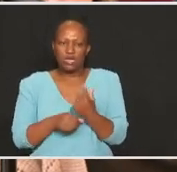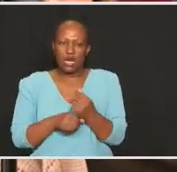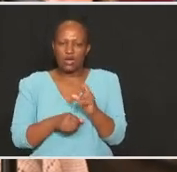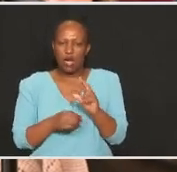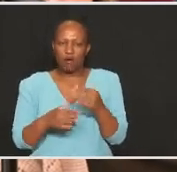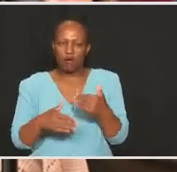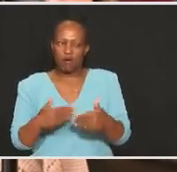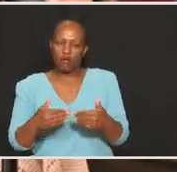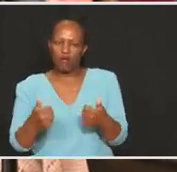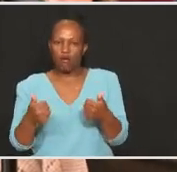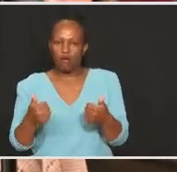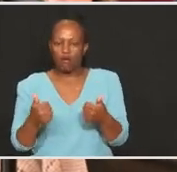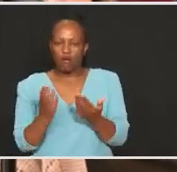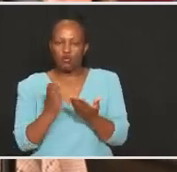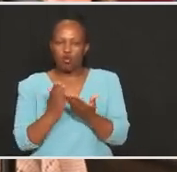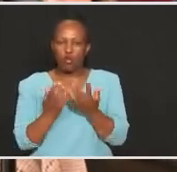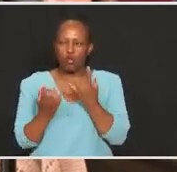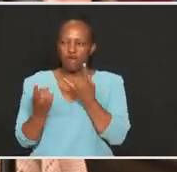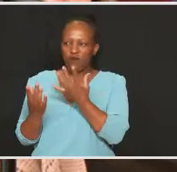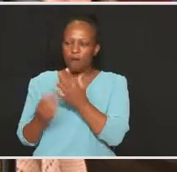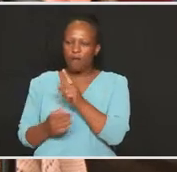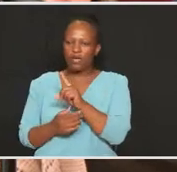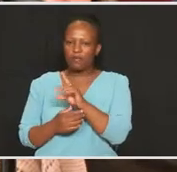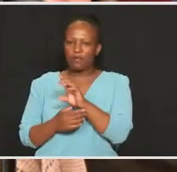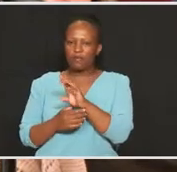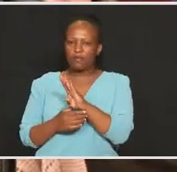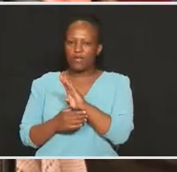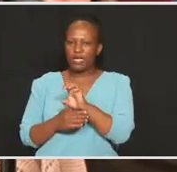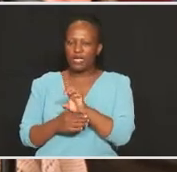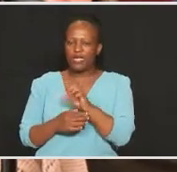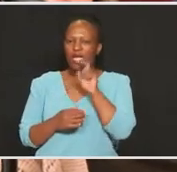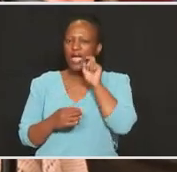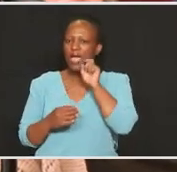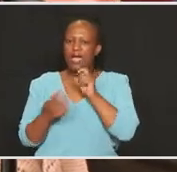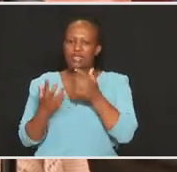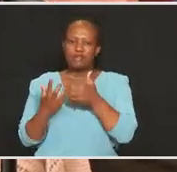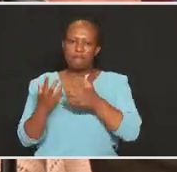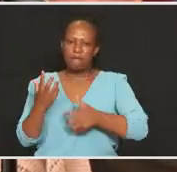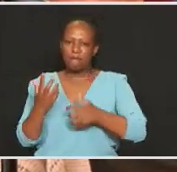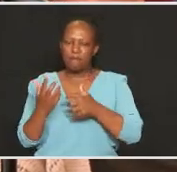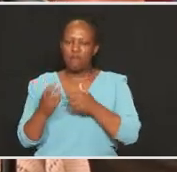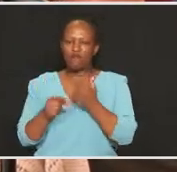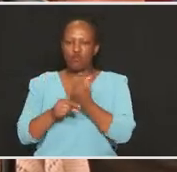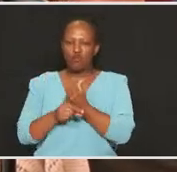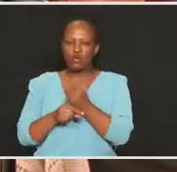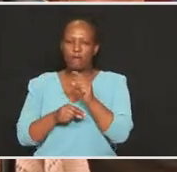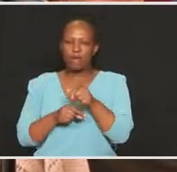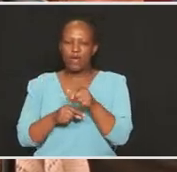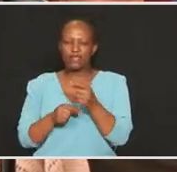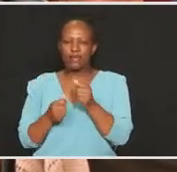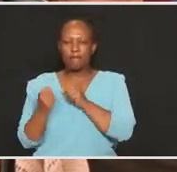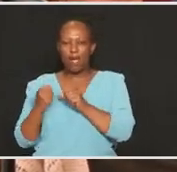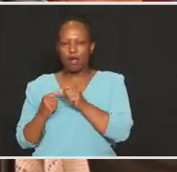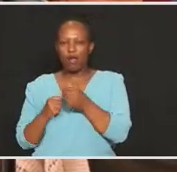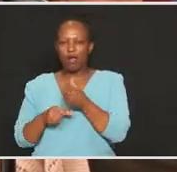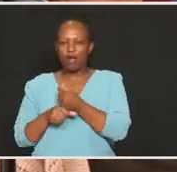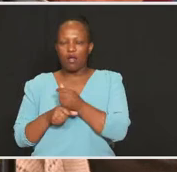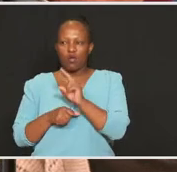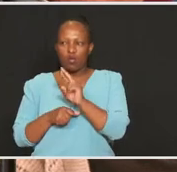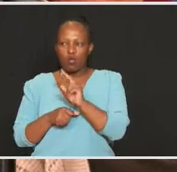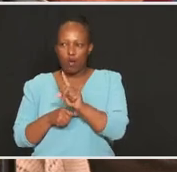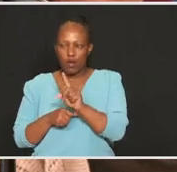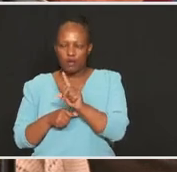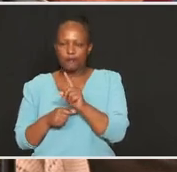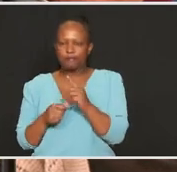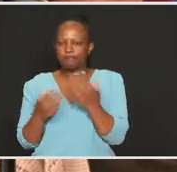when the school was informed by the dbe that she's not the right age for her grade and needs to be put in grade one without